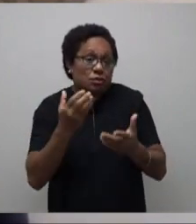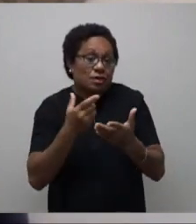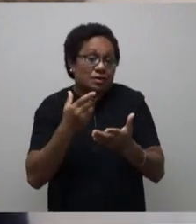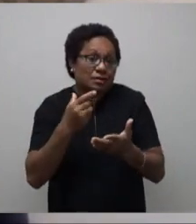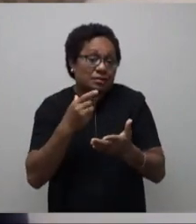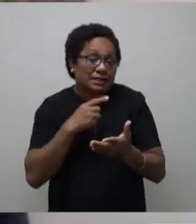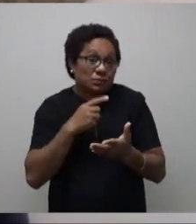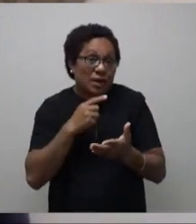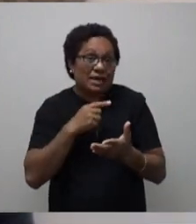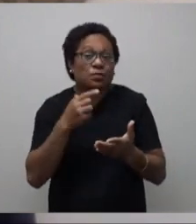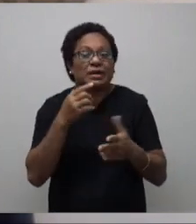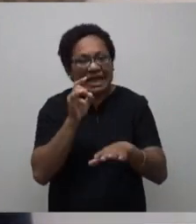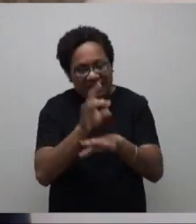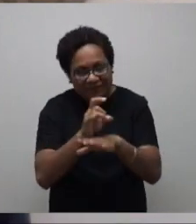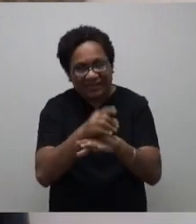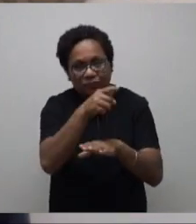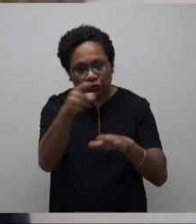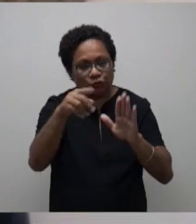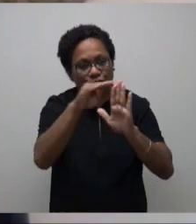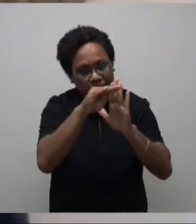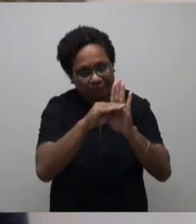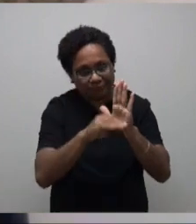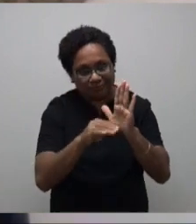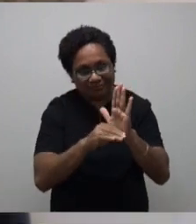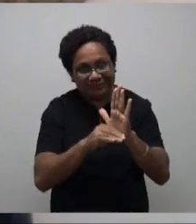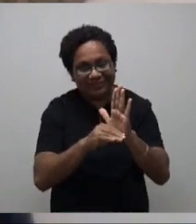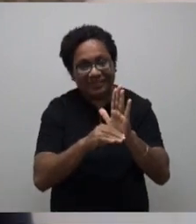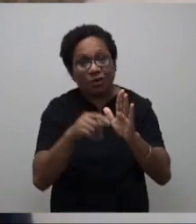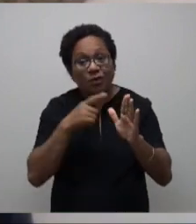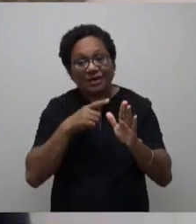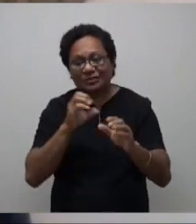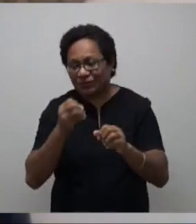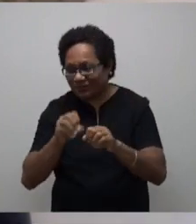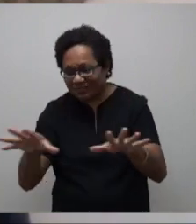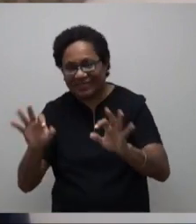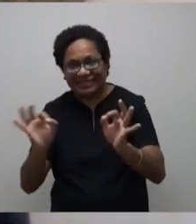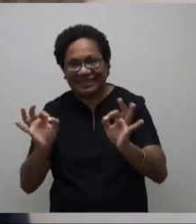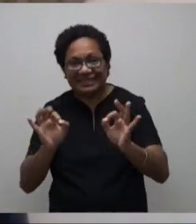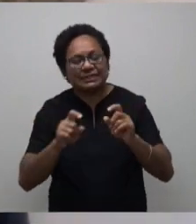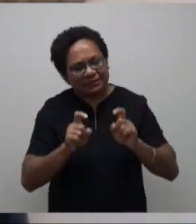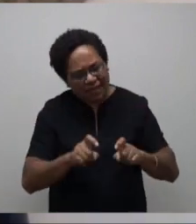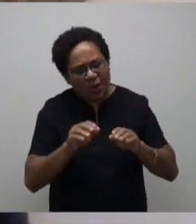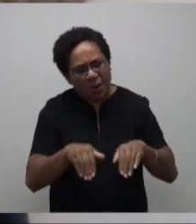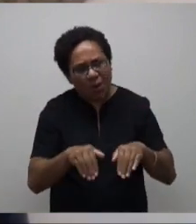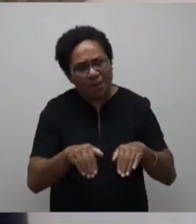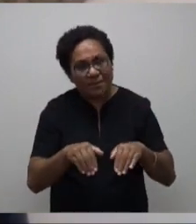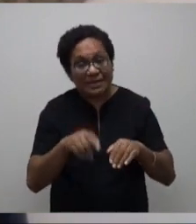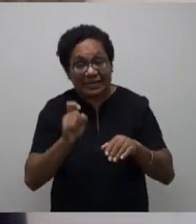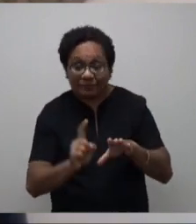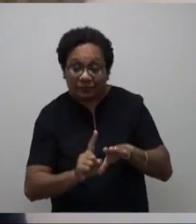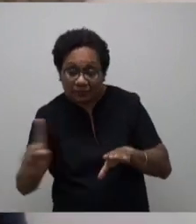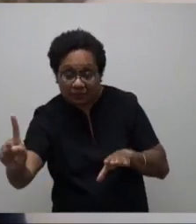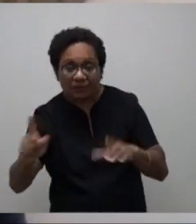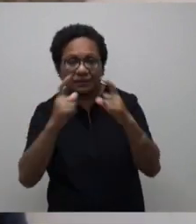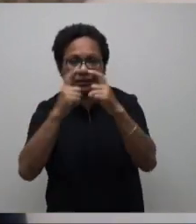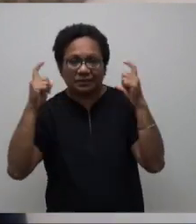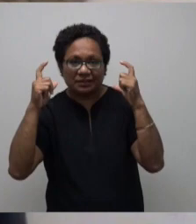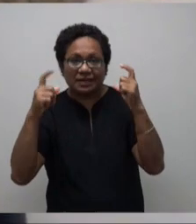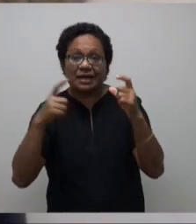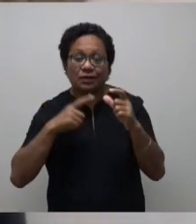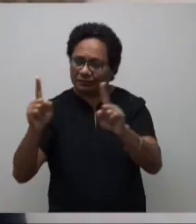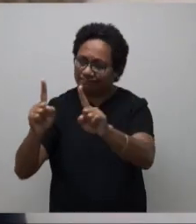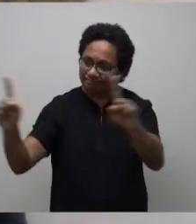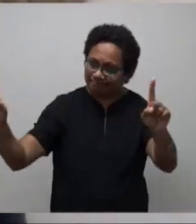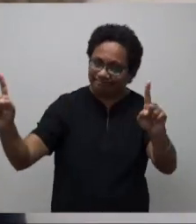spreading it to others. Stay home as much as possible. If you do leave home, please wear a mask. Keep a 2-meter